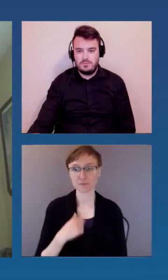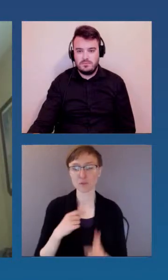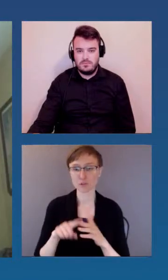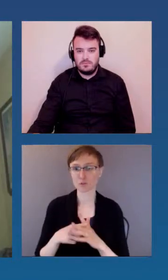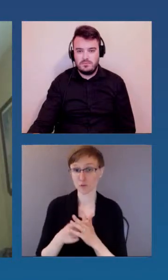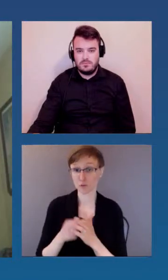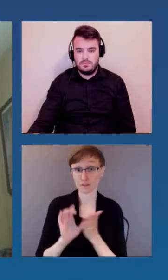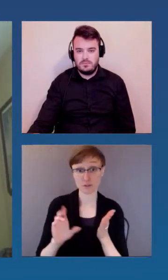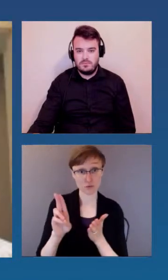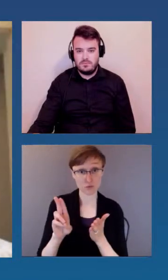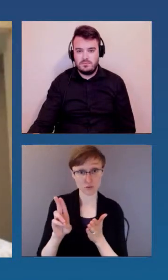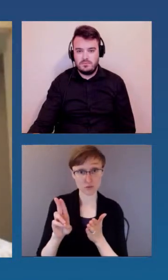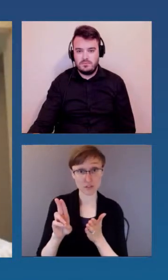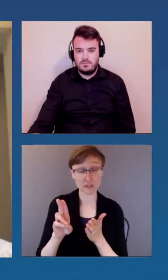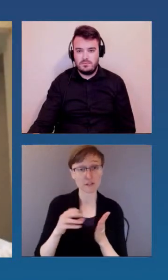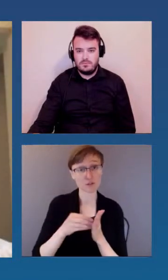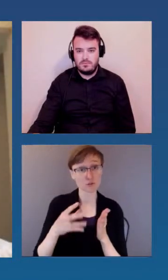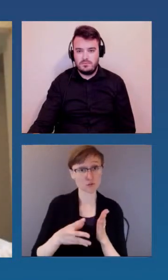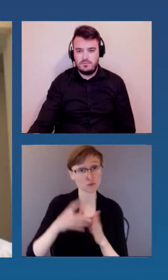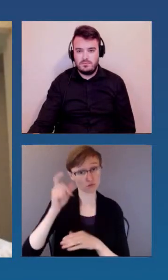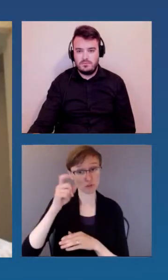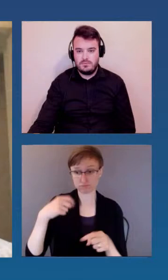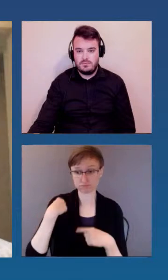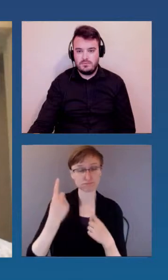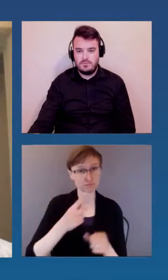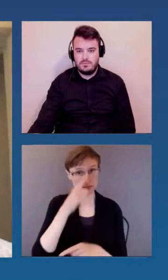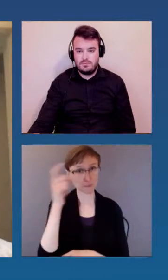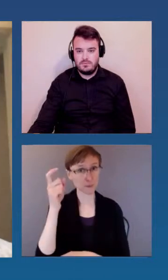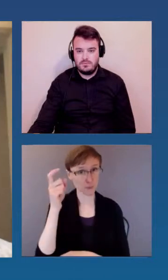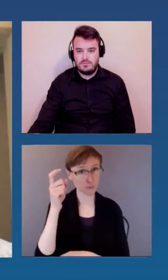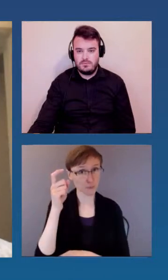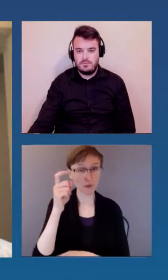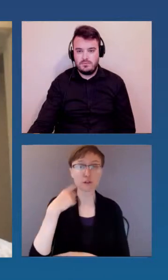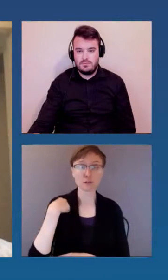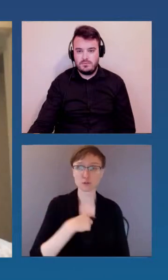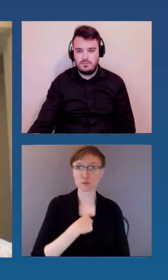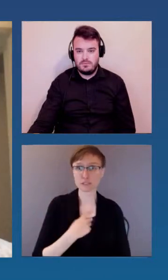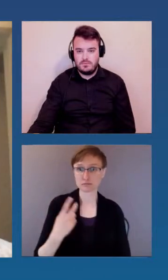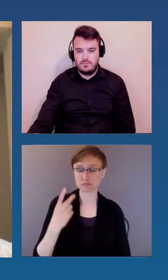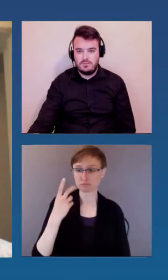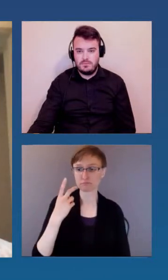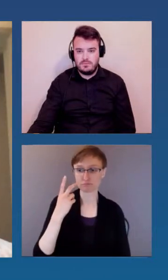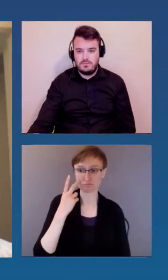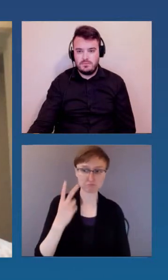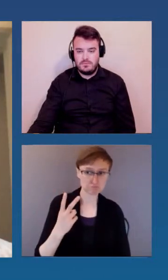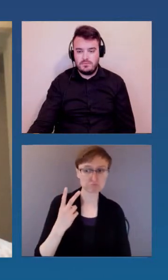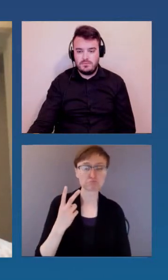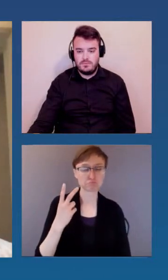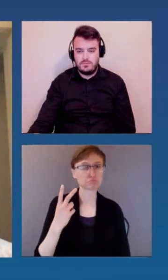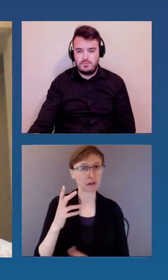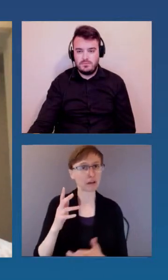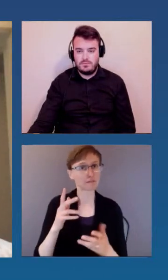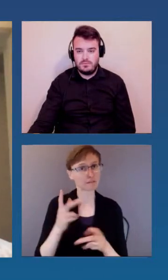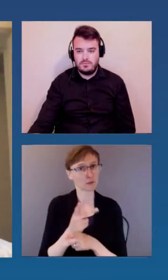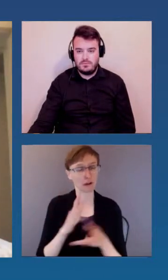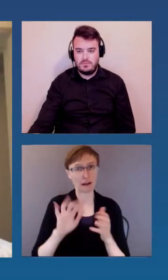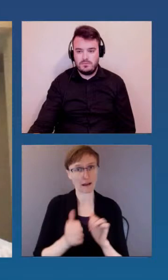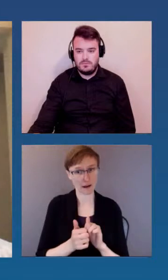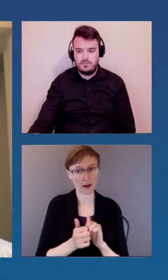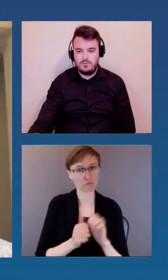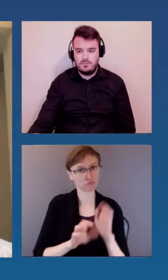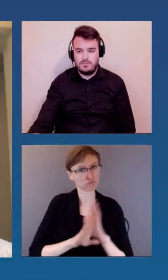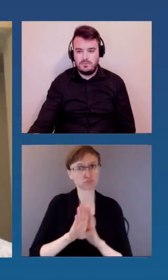Thank you. This is for all the post-secondary heads. I'm just curious about, I'm aware of U Ottawa's policy, but if maybe you